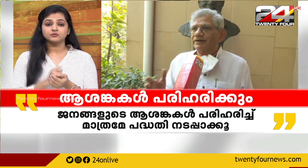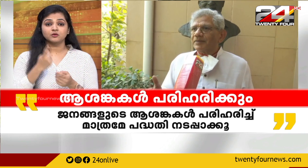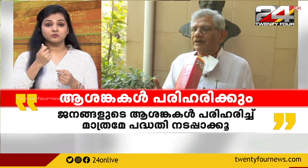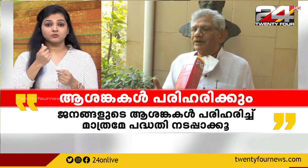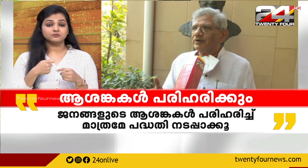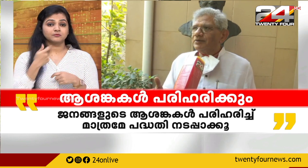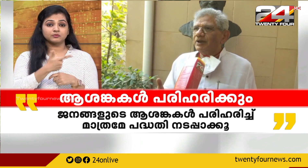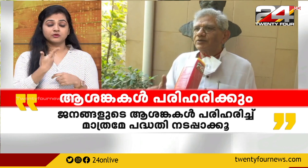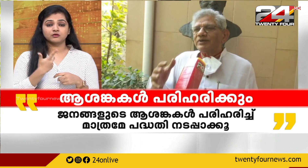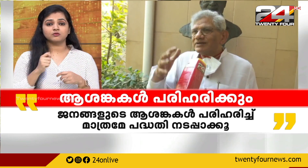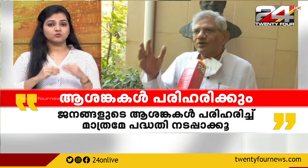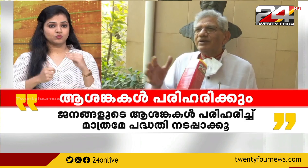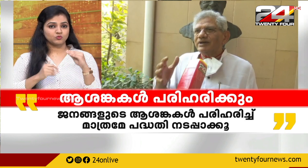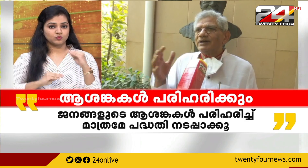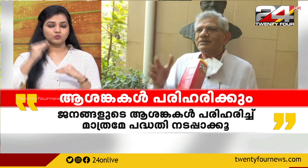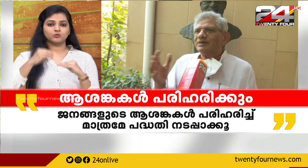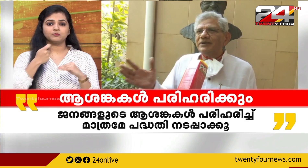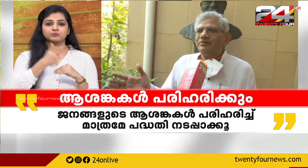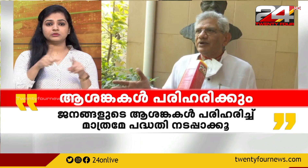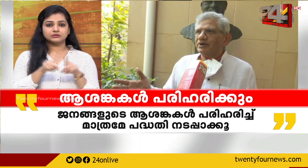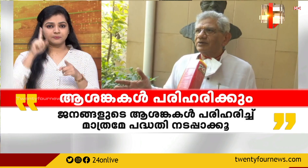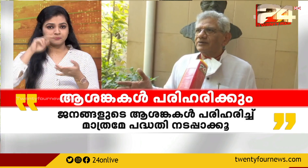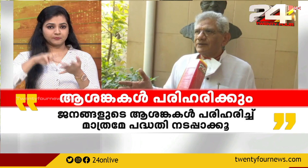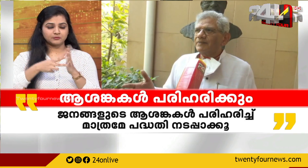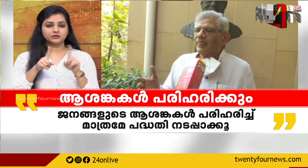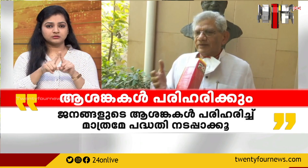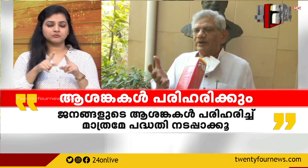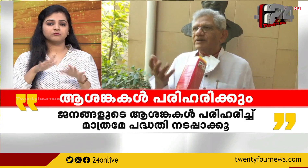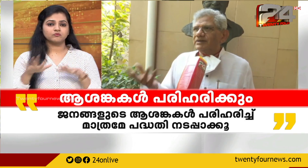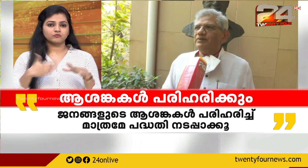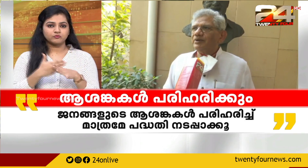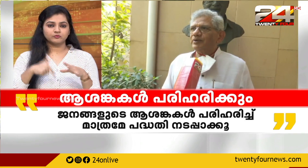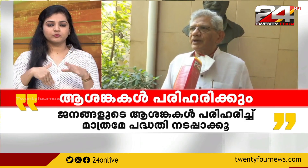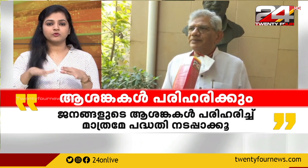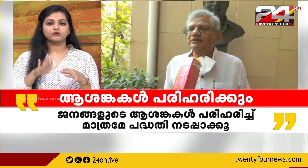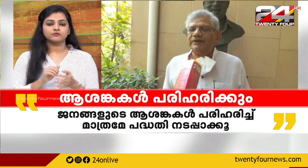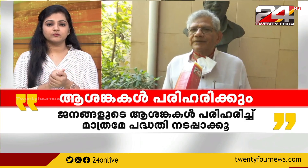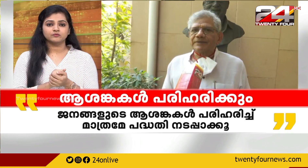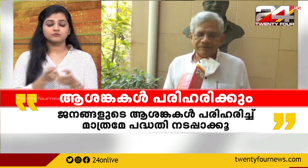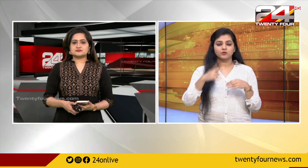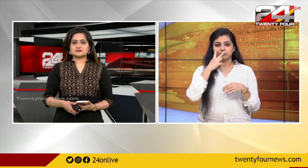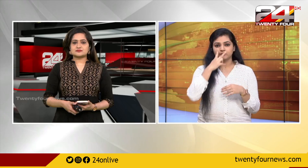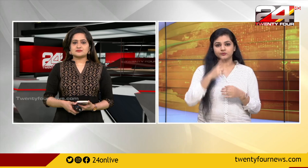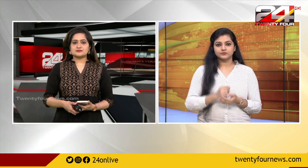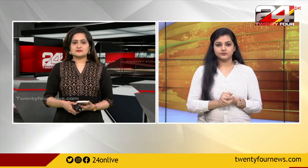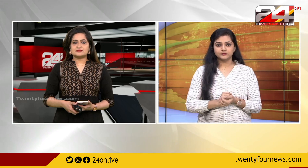current market value. So these are all details that are being worked out. So let us see what happens then.